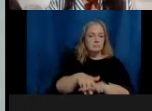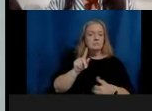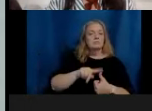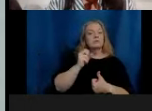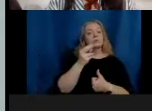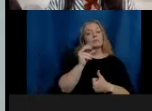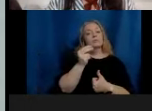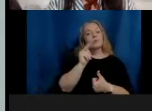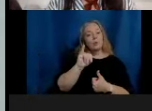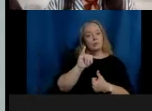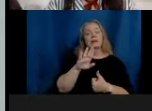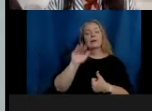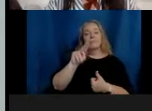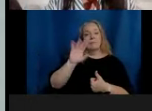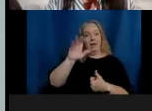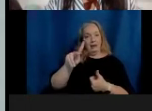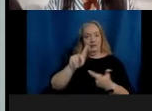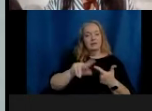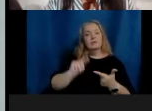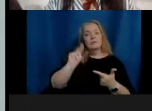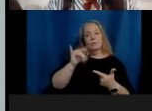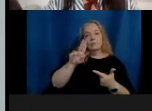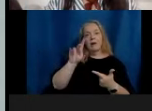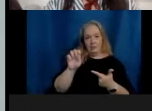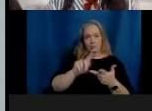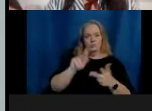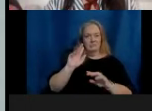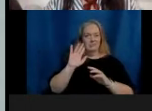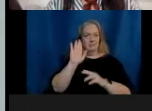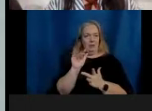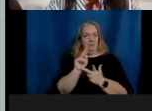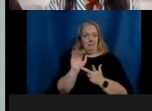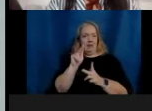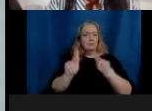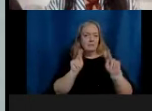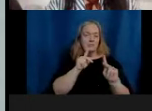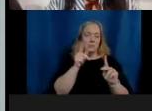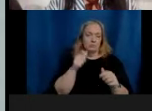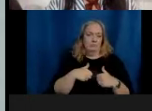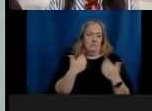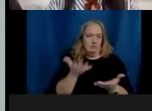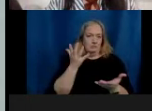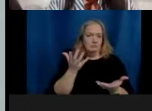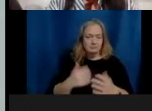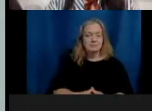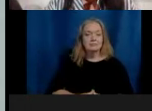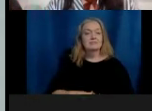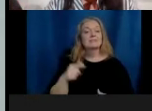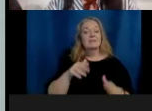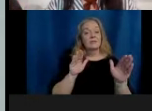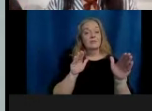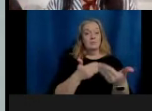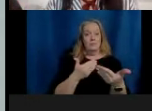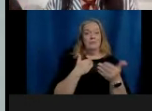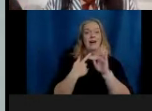site sits on today. The room where you're sitting in today has a current exhibition. It's